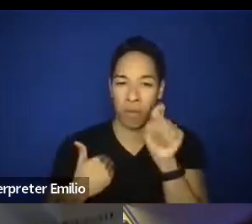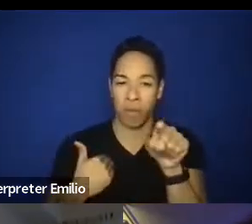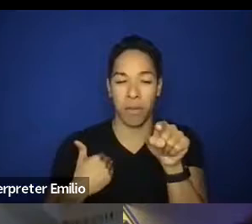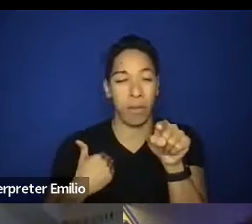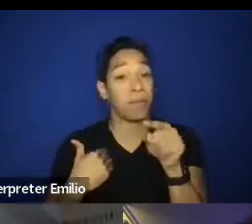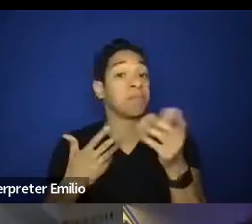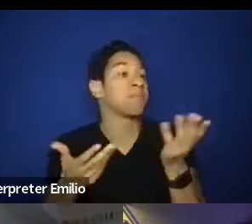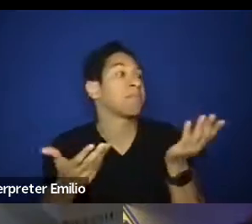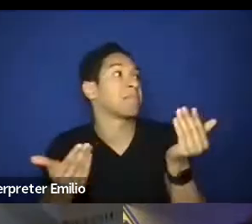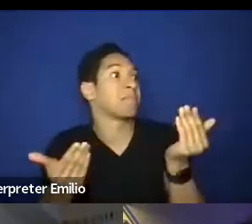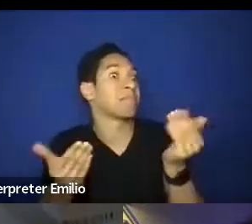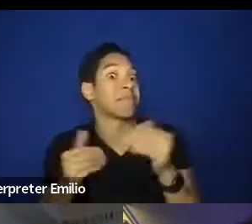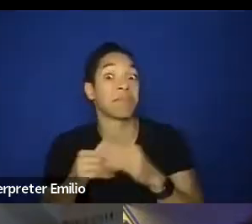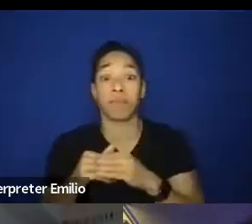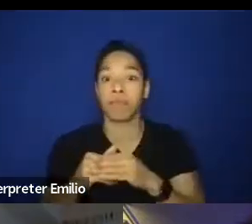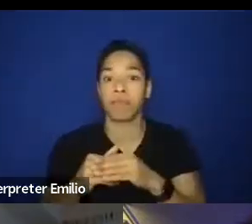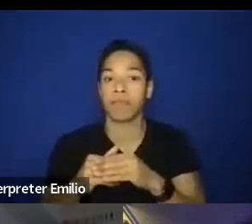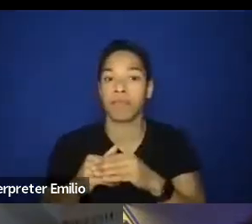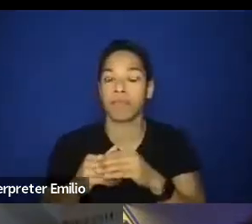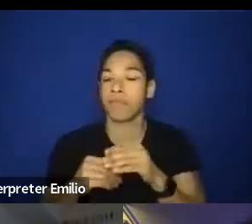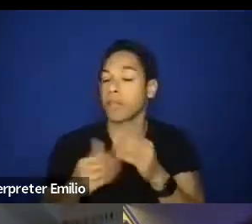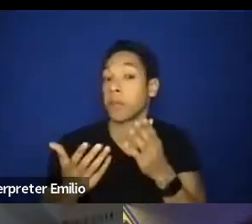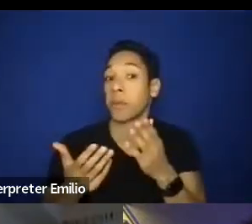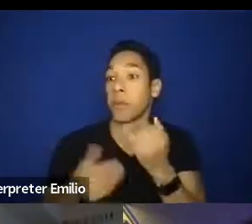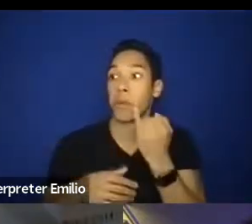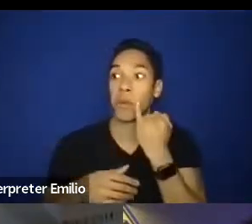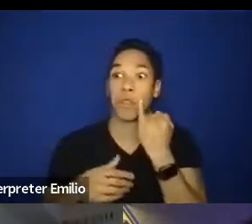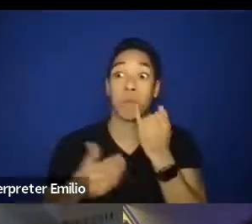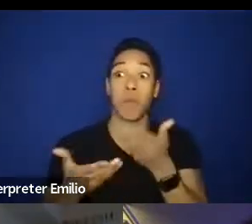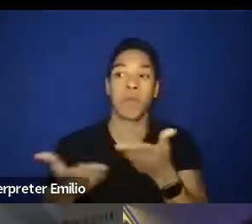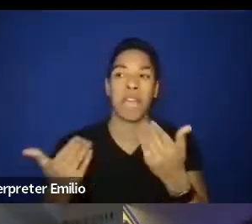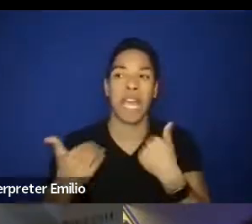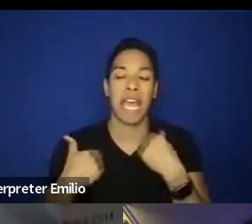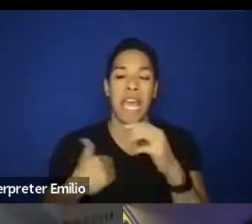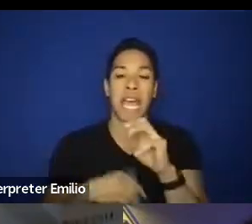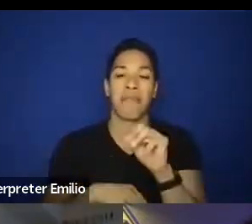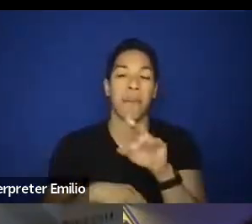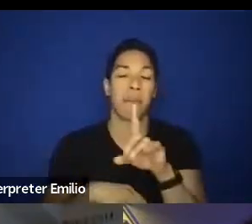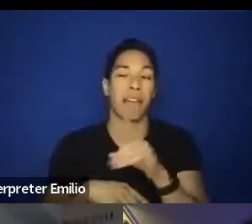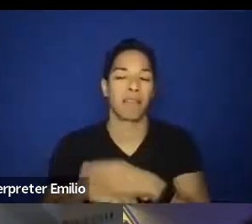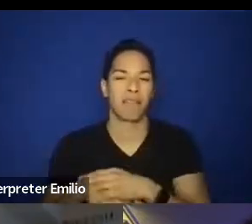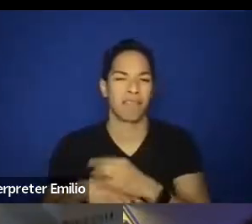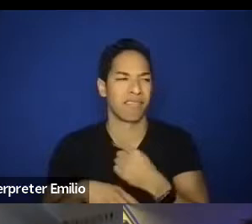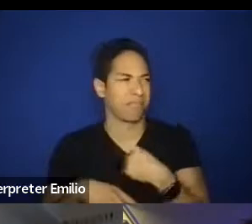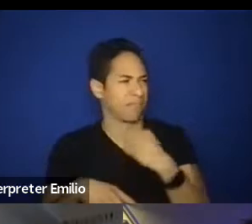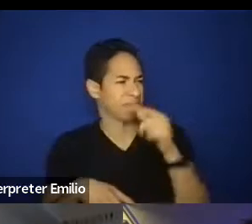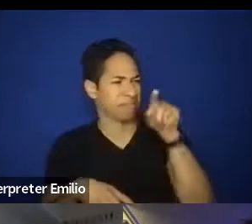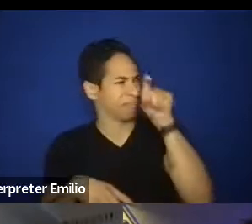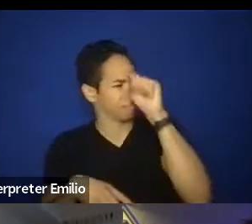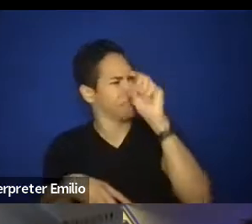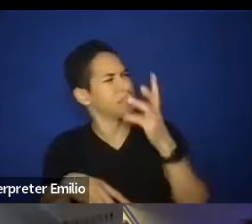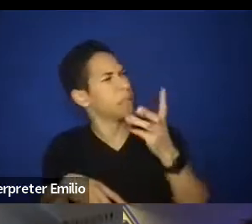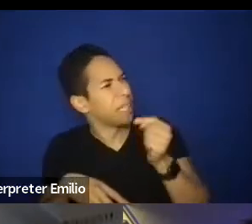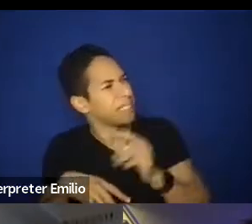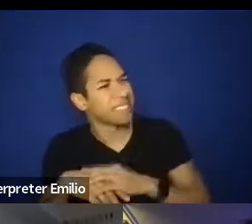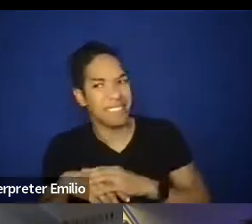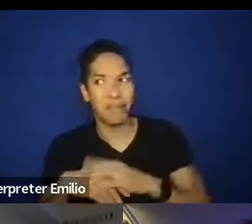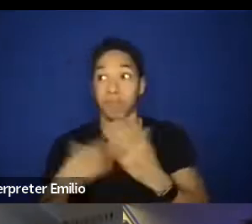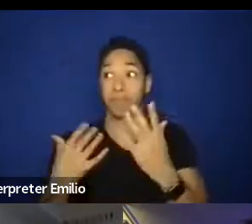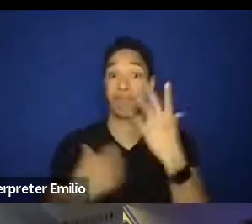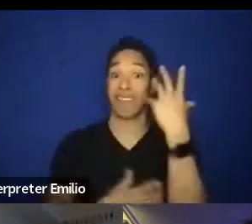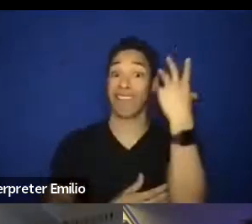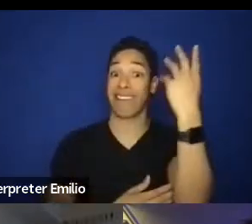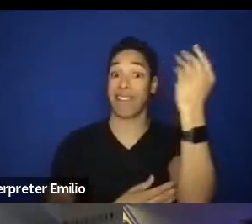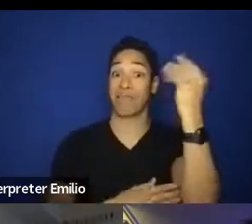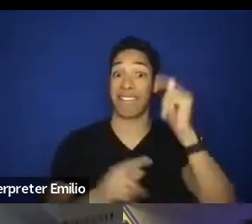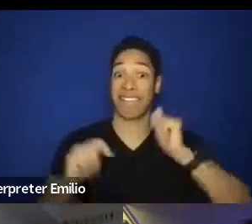they're like, what if there's mud? And I was like, what are you talking about? And they're like, well, we're an outdoor theater. What happens if there's mud and